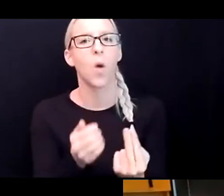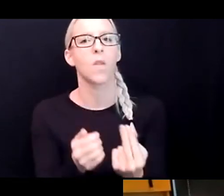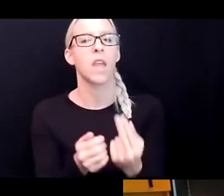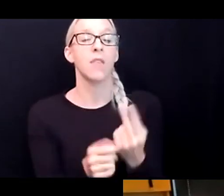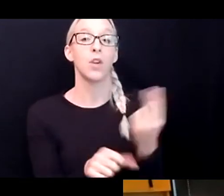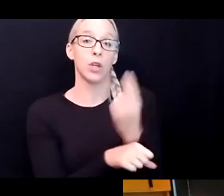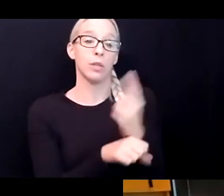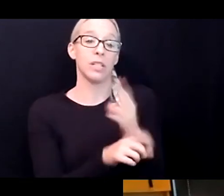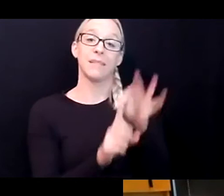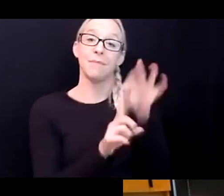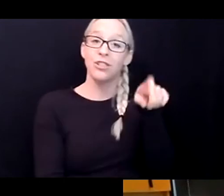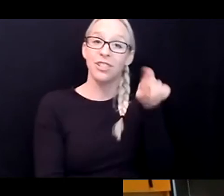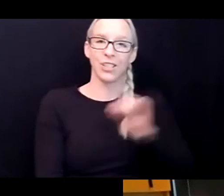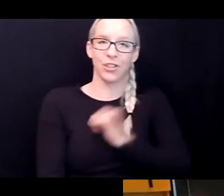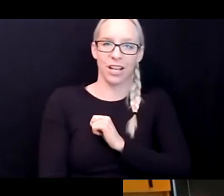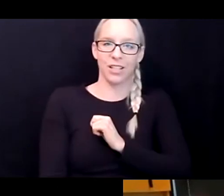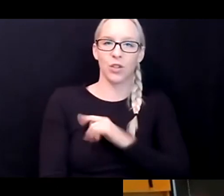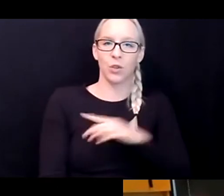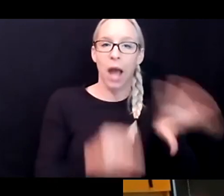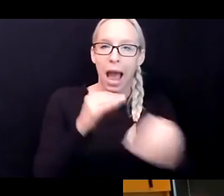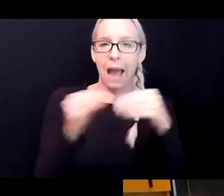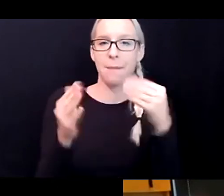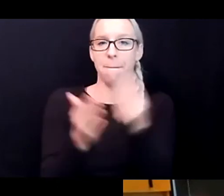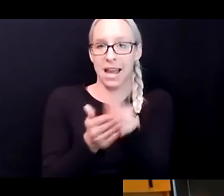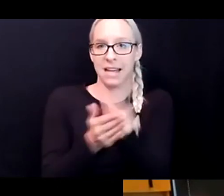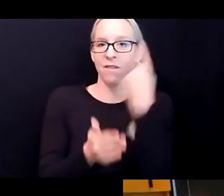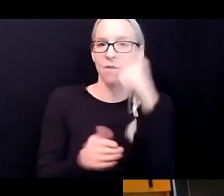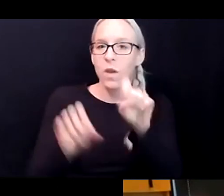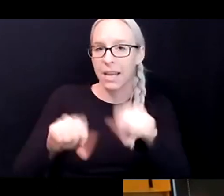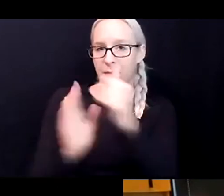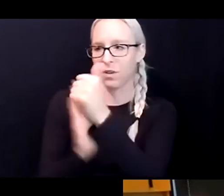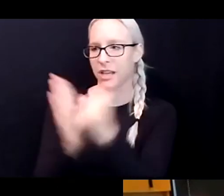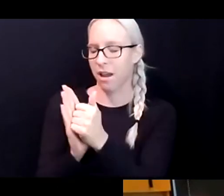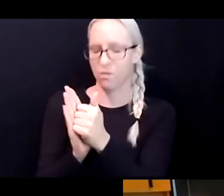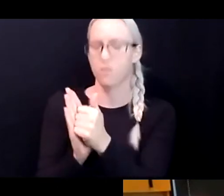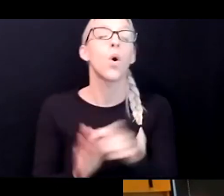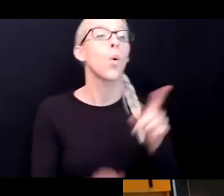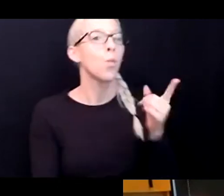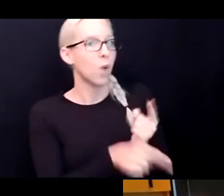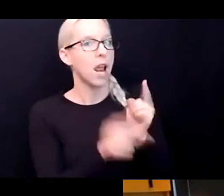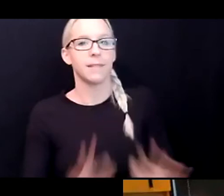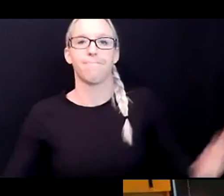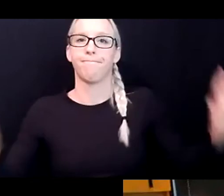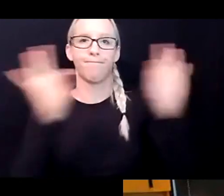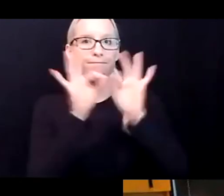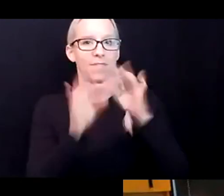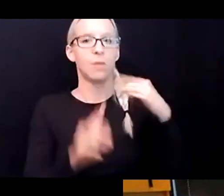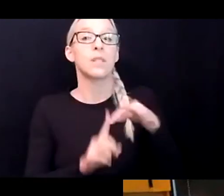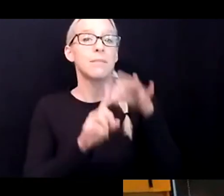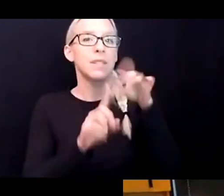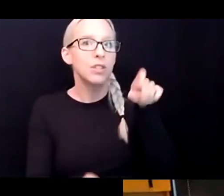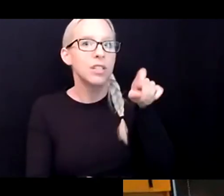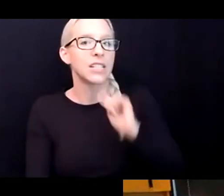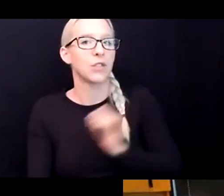ABLE account, which is great. Absolutely, it's critical. And I'm now routinely working with clients who have old special needs trusts, update them to